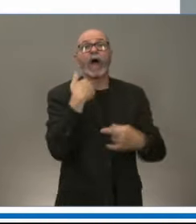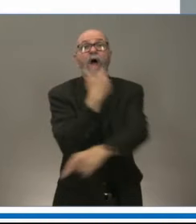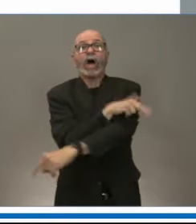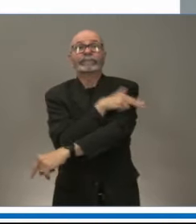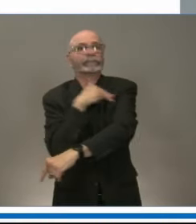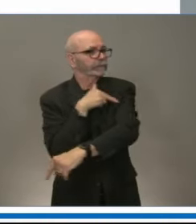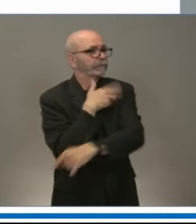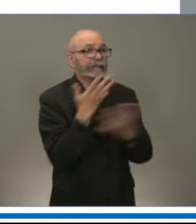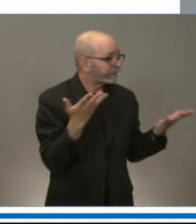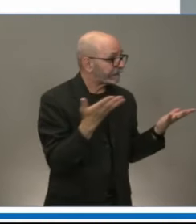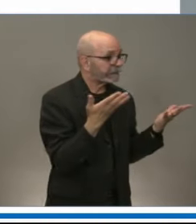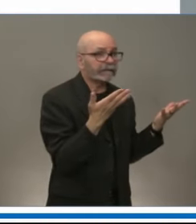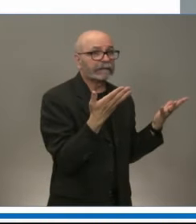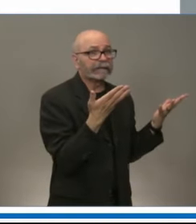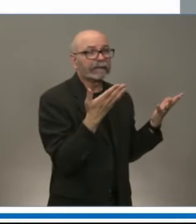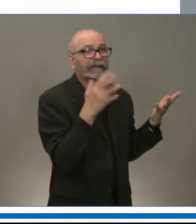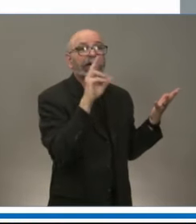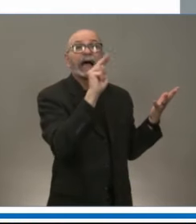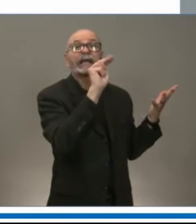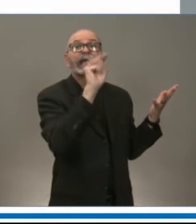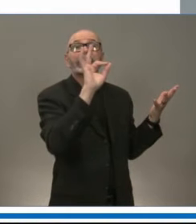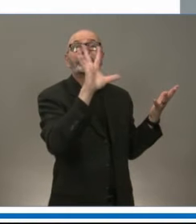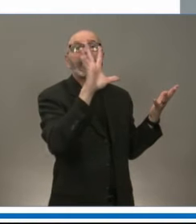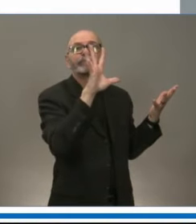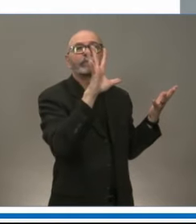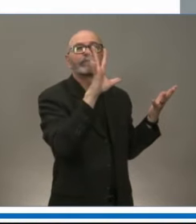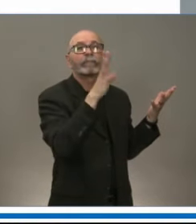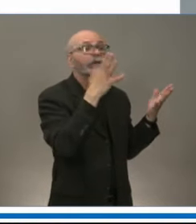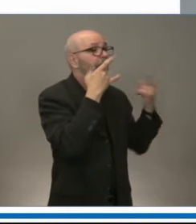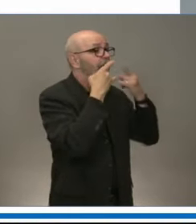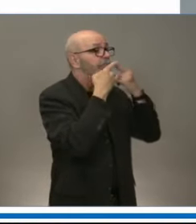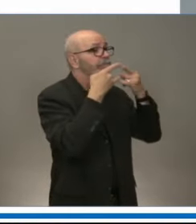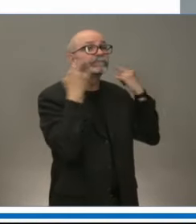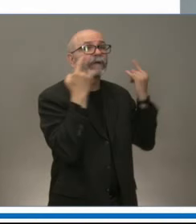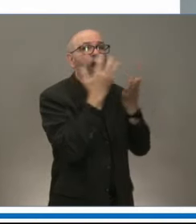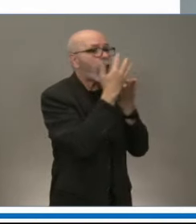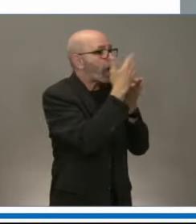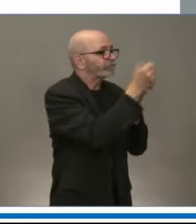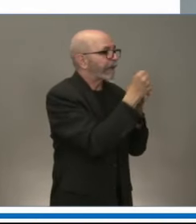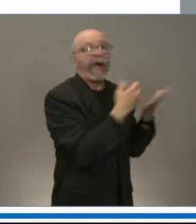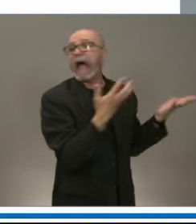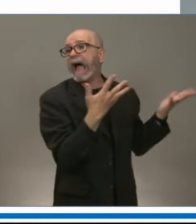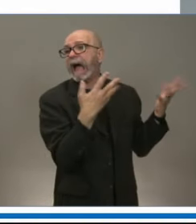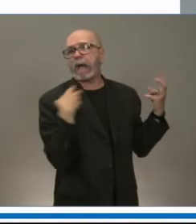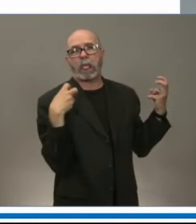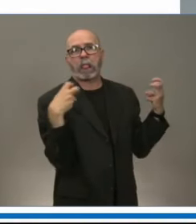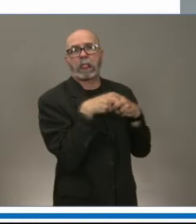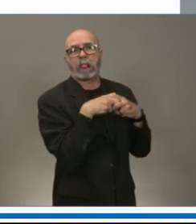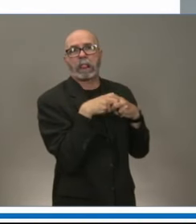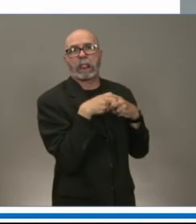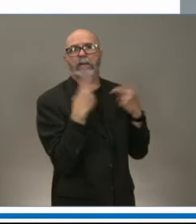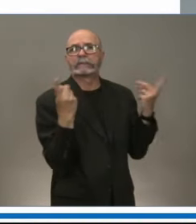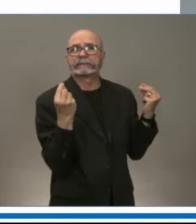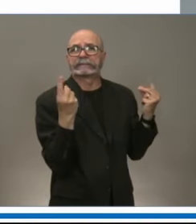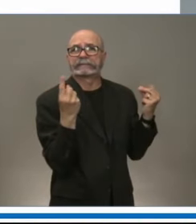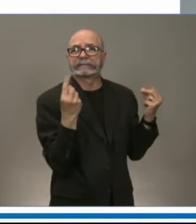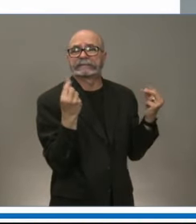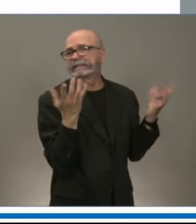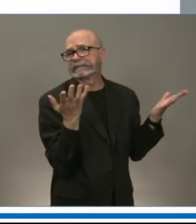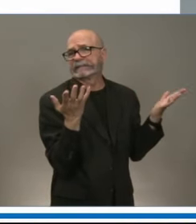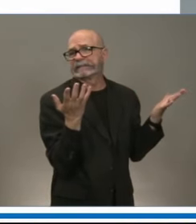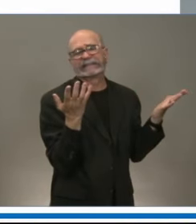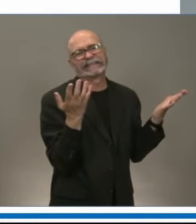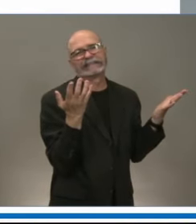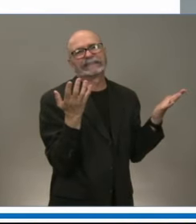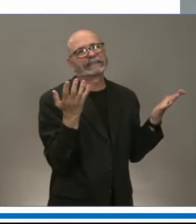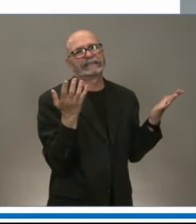masks that are necessary in circumstances where there's no disagreement at all that N95 masks are necessary. So it's the